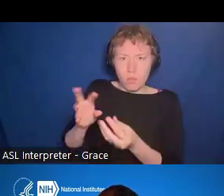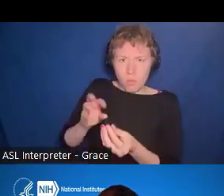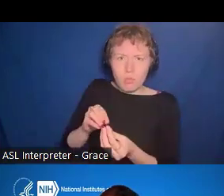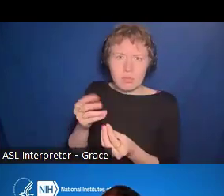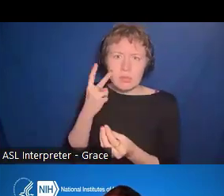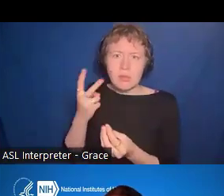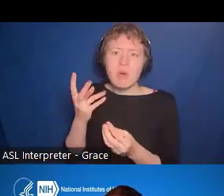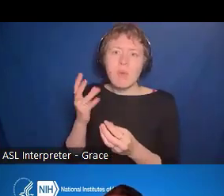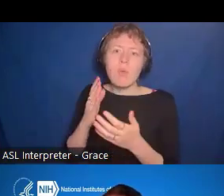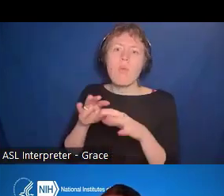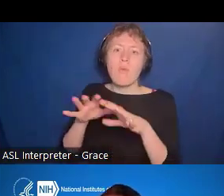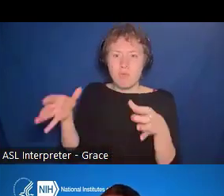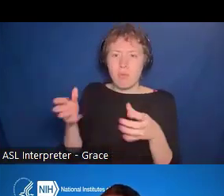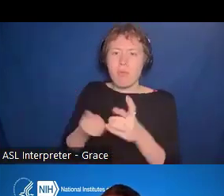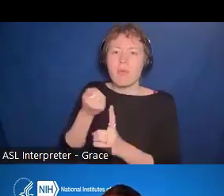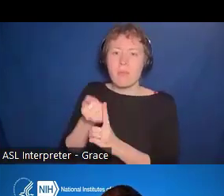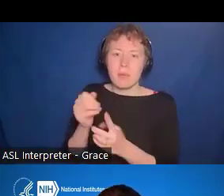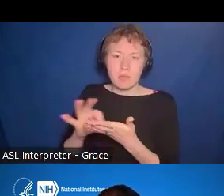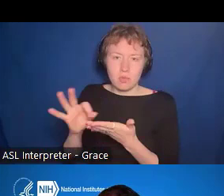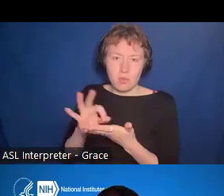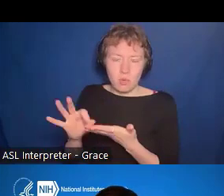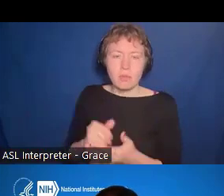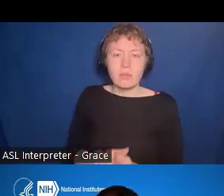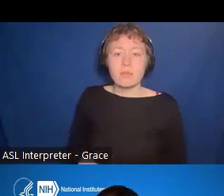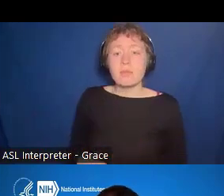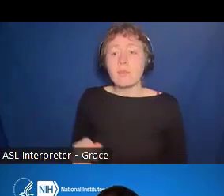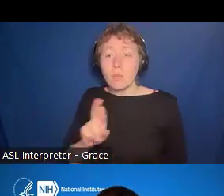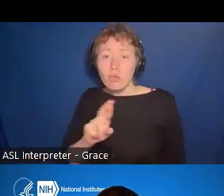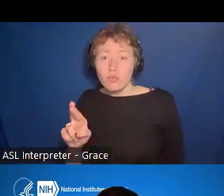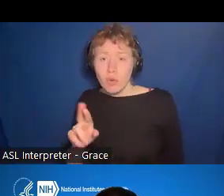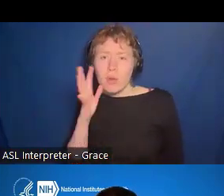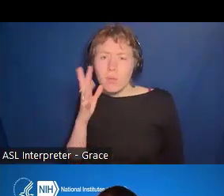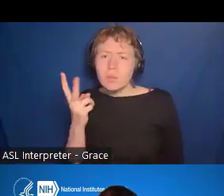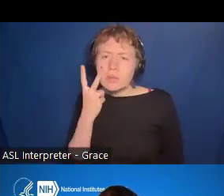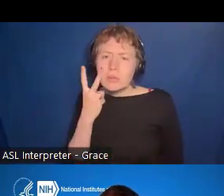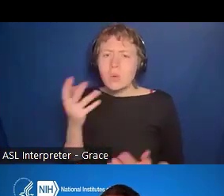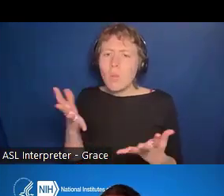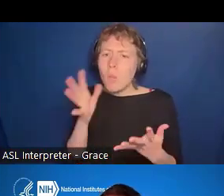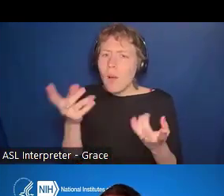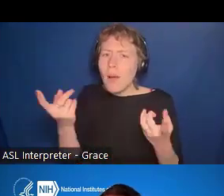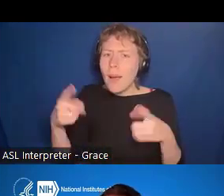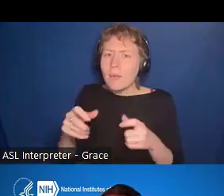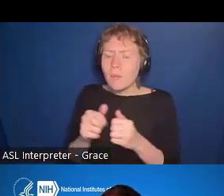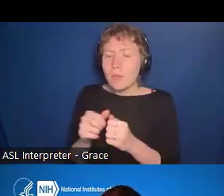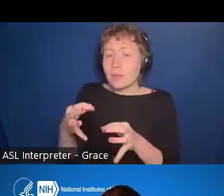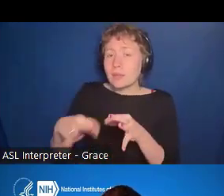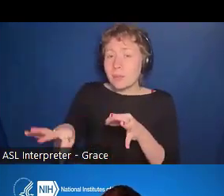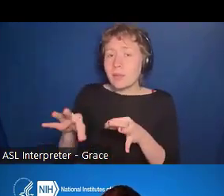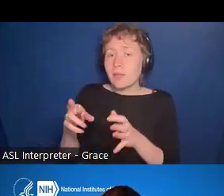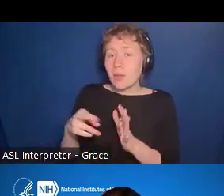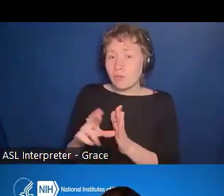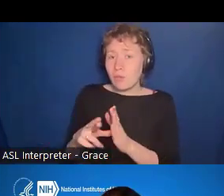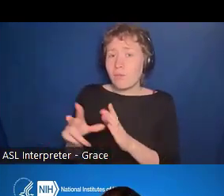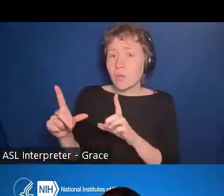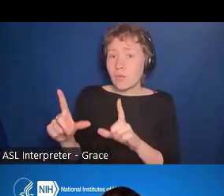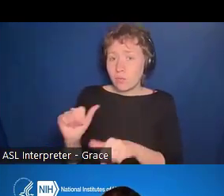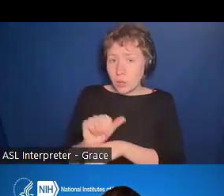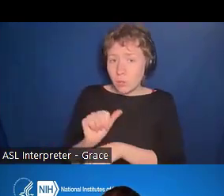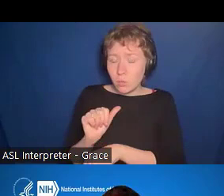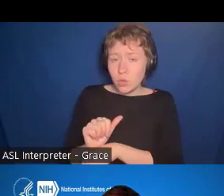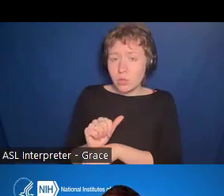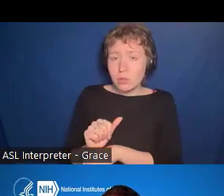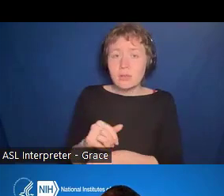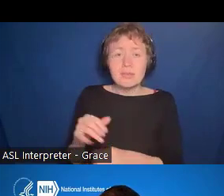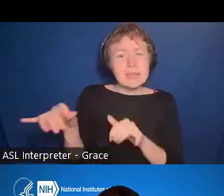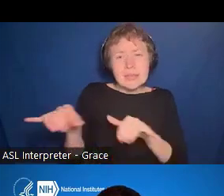score. And then on the right, we're showing what's going to happen under the Simplified Review Framework. The same 5 criteria will be there. They will still be assessed,